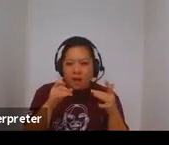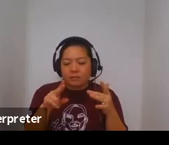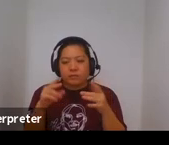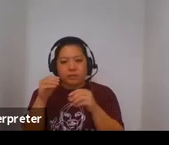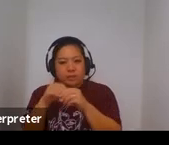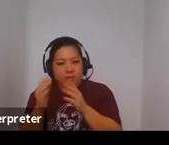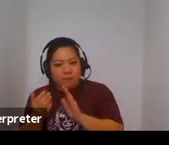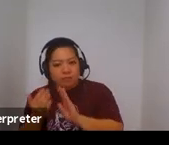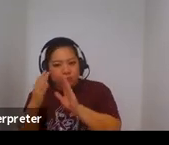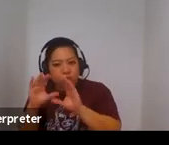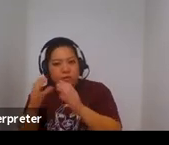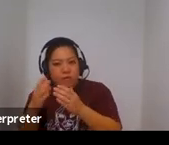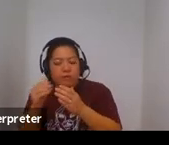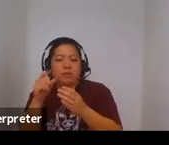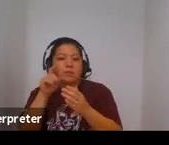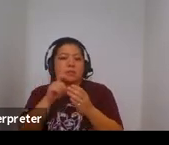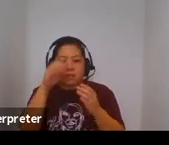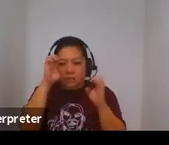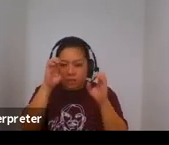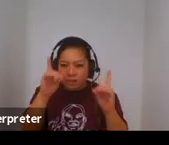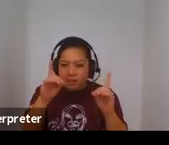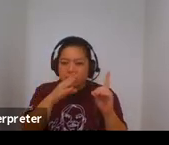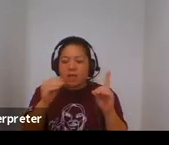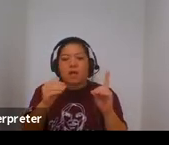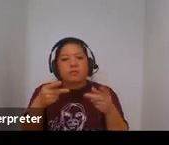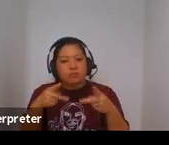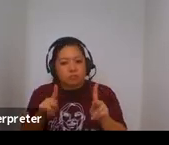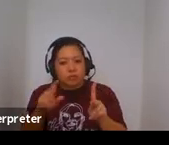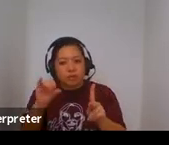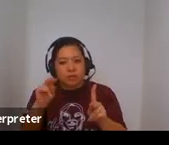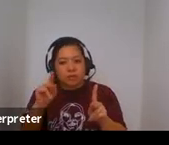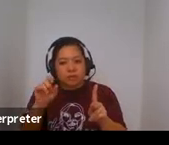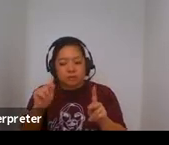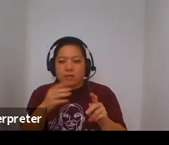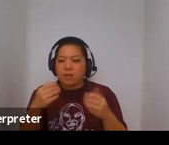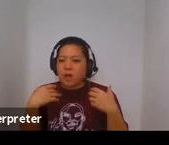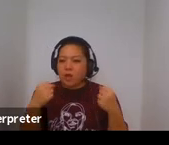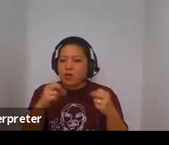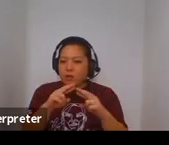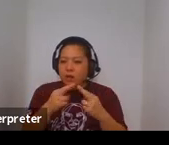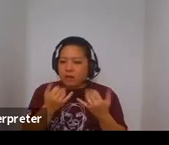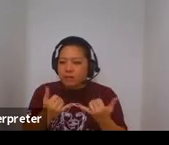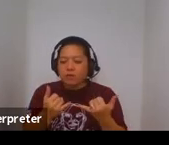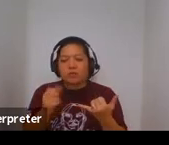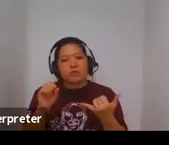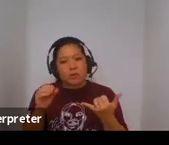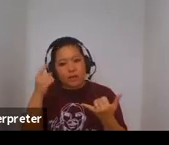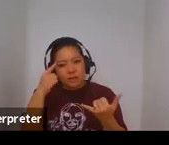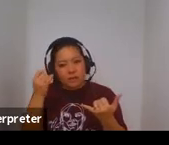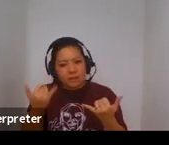around both sex education and consent and healthy relationships. So I